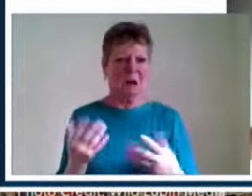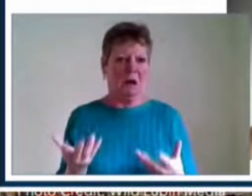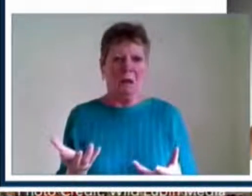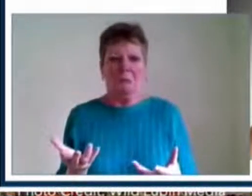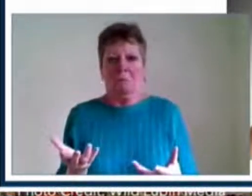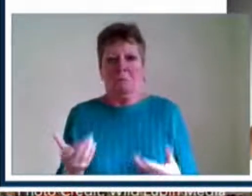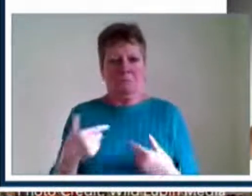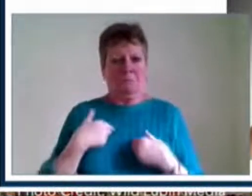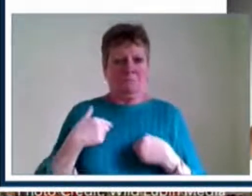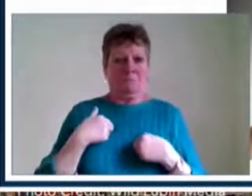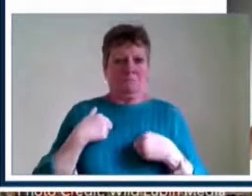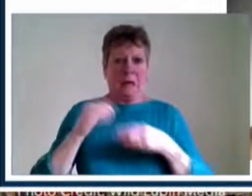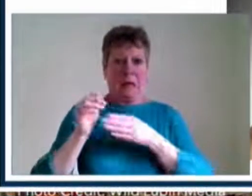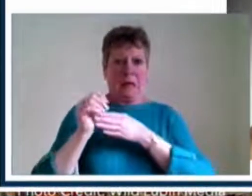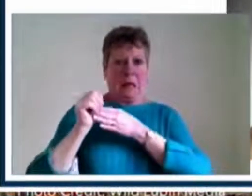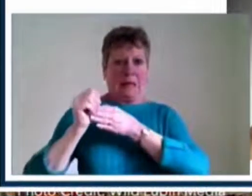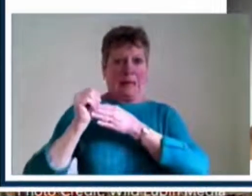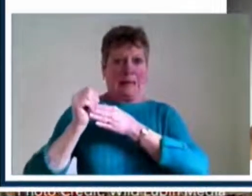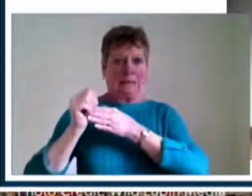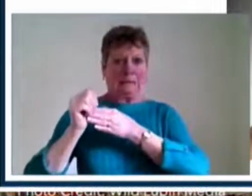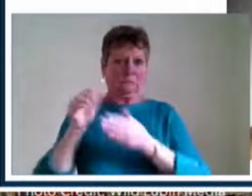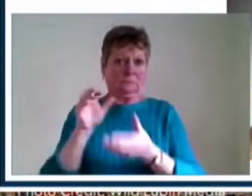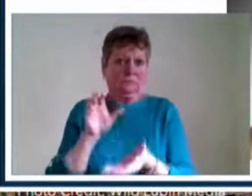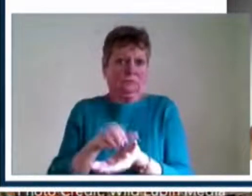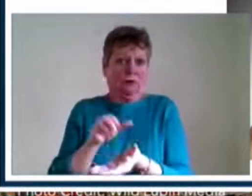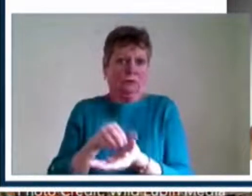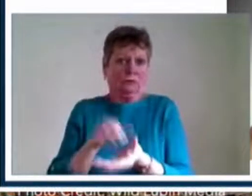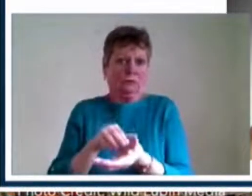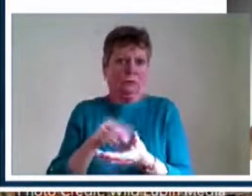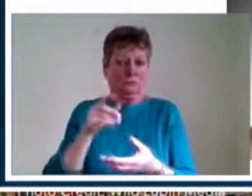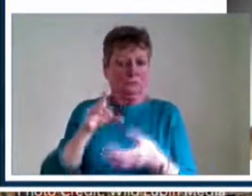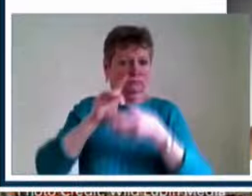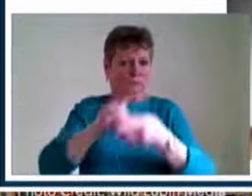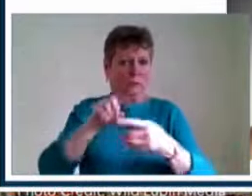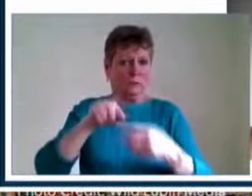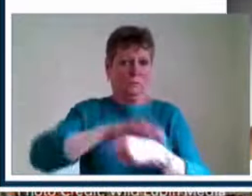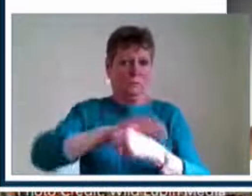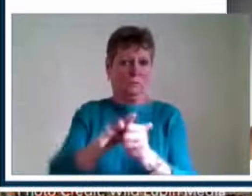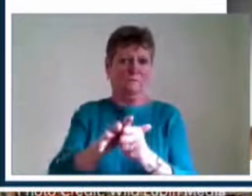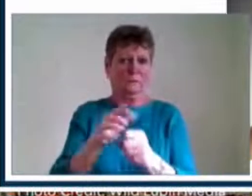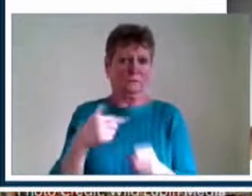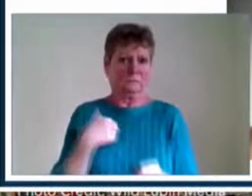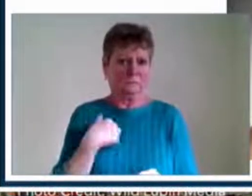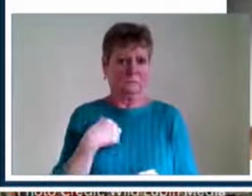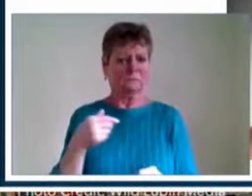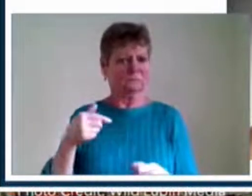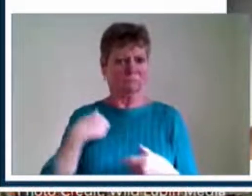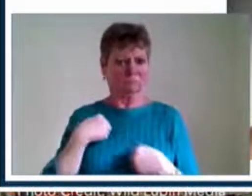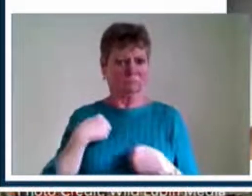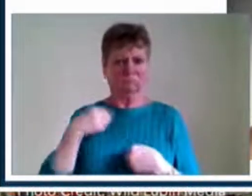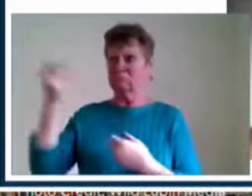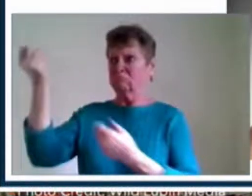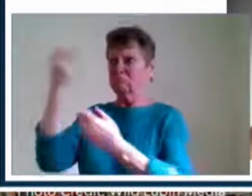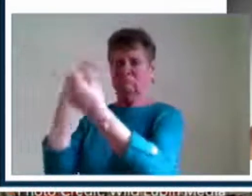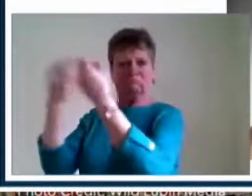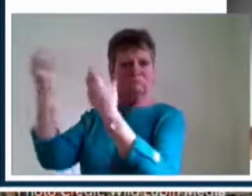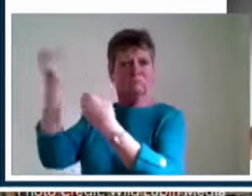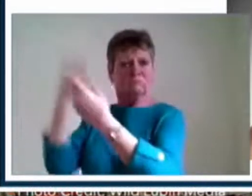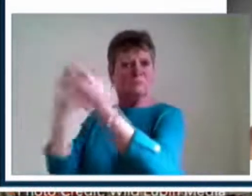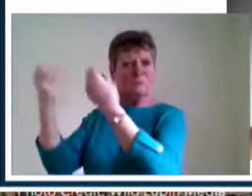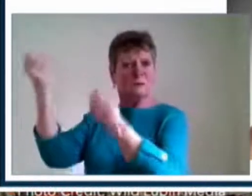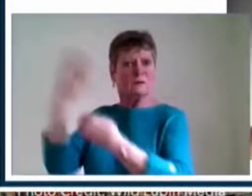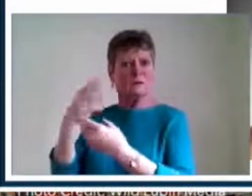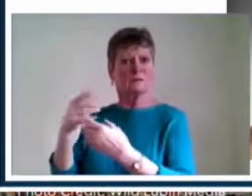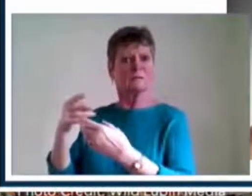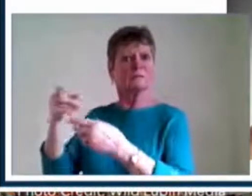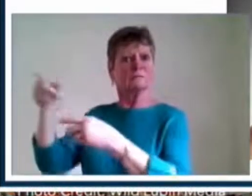I'm the lead in the Department of Health and Wellness on the COVID response, but I'm well briefed by by a number of